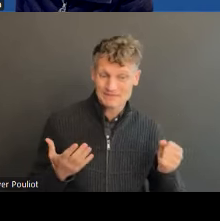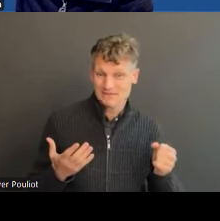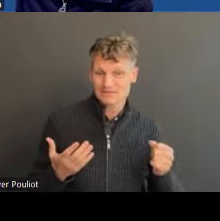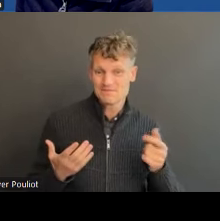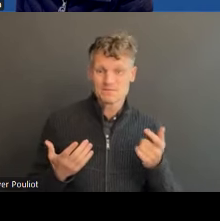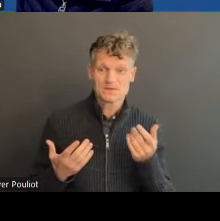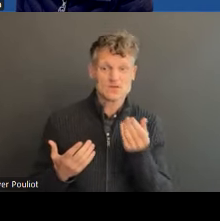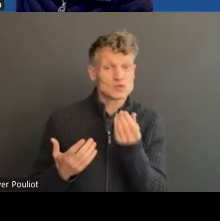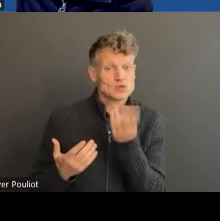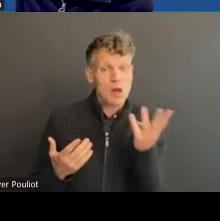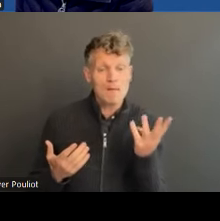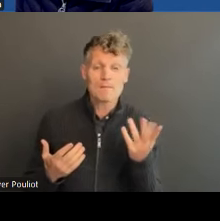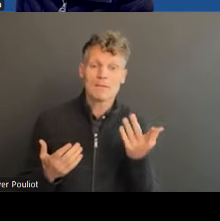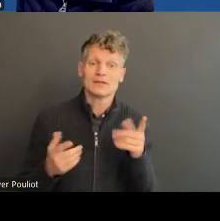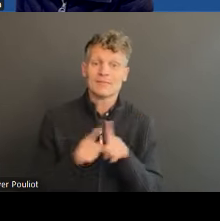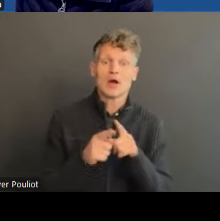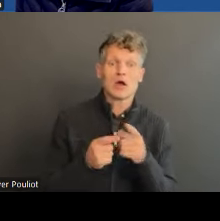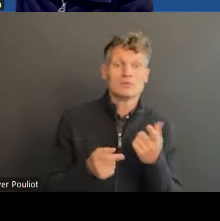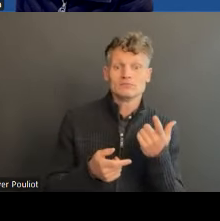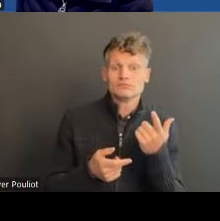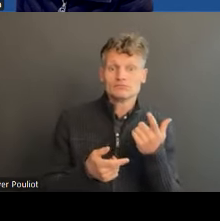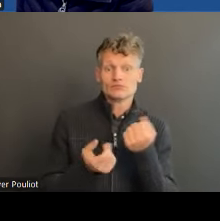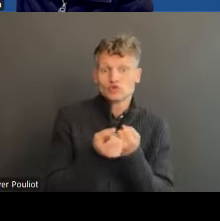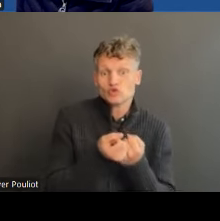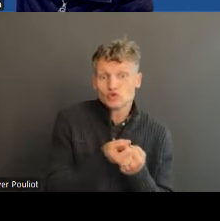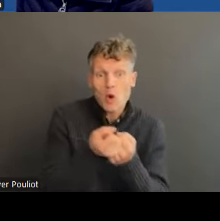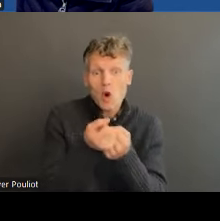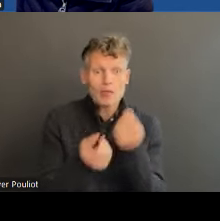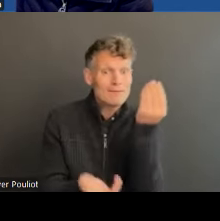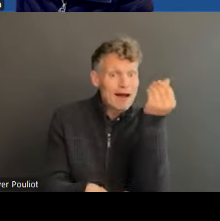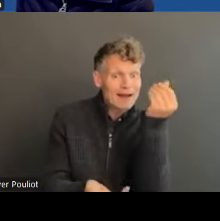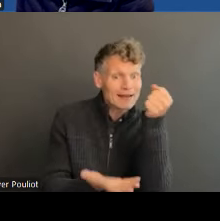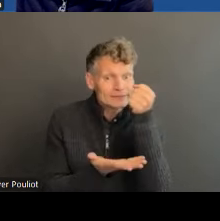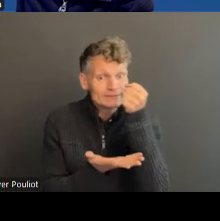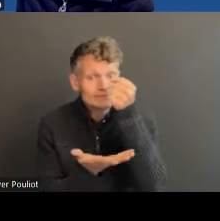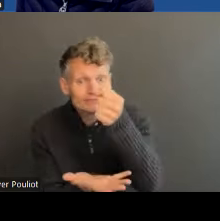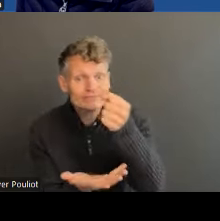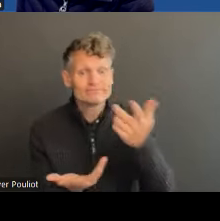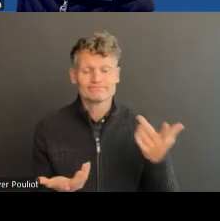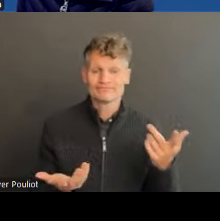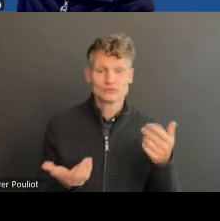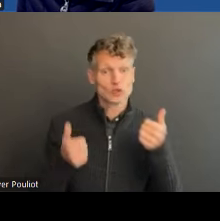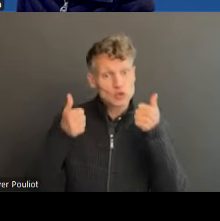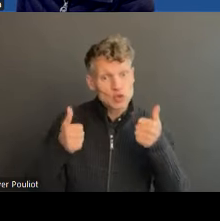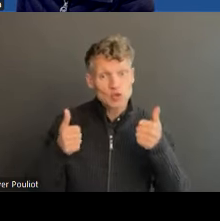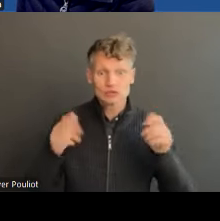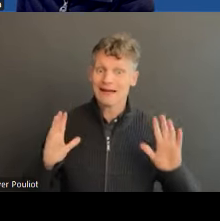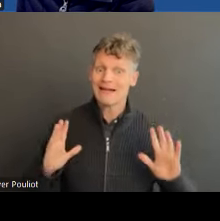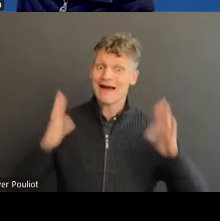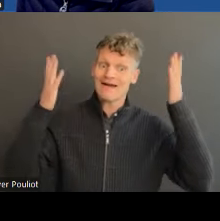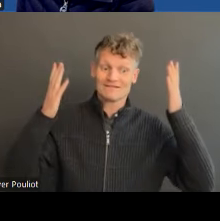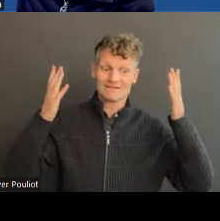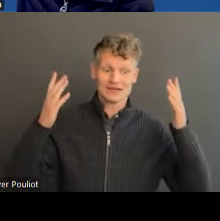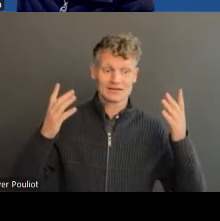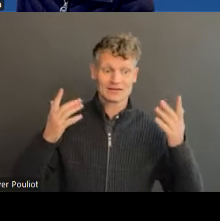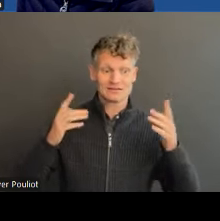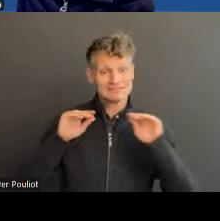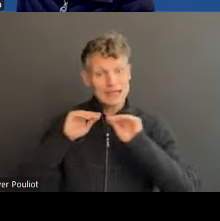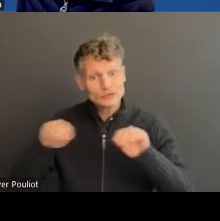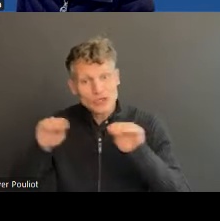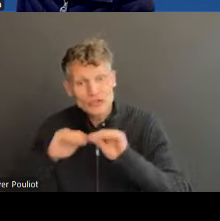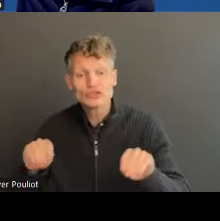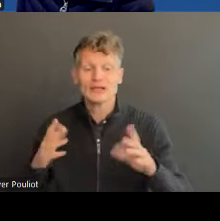economic support initiatives to improve quality of life, living conditions of those populations living in those